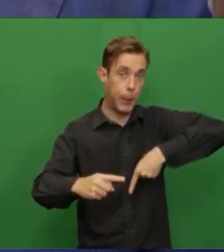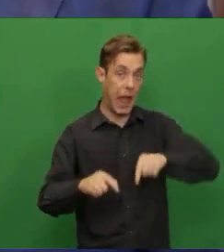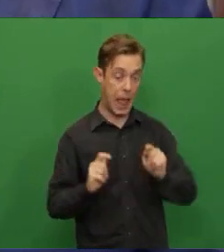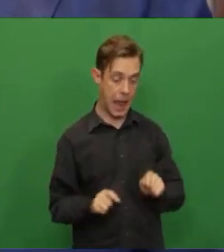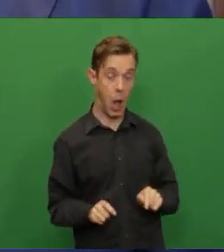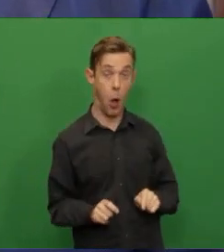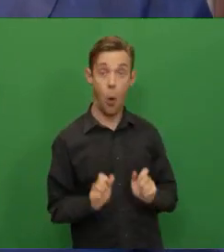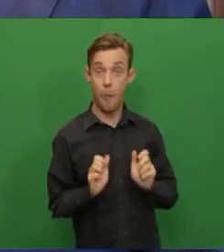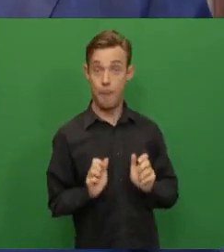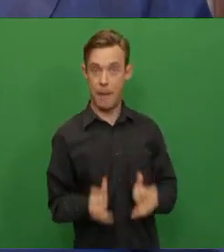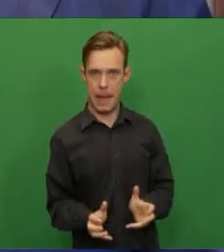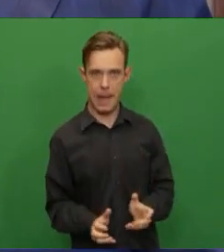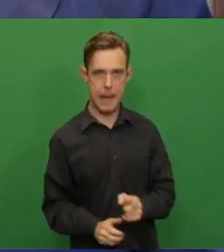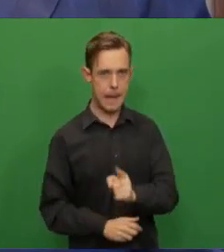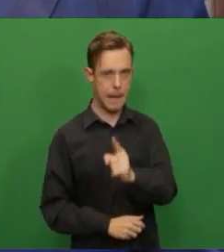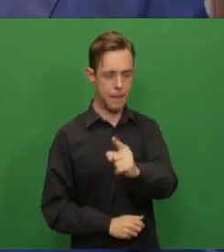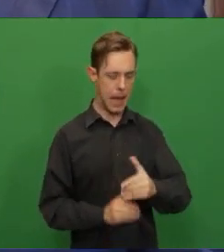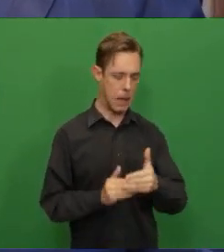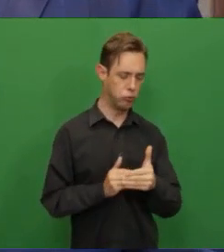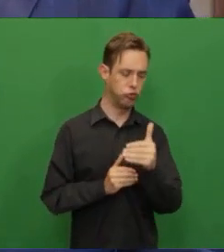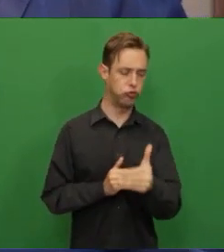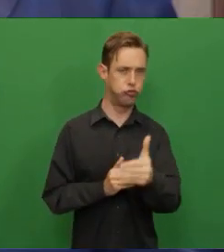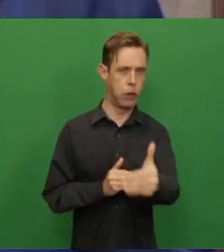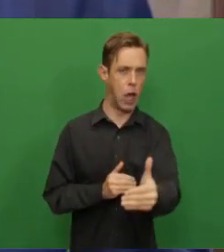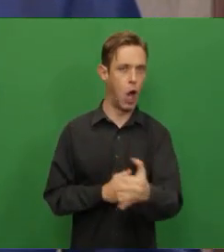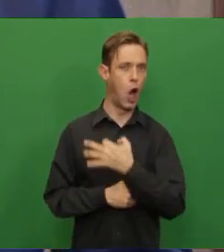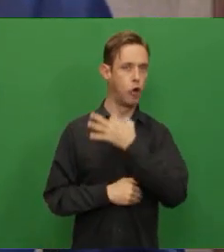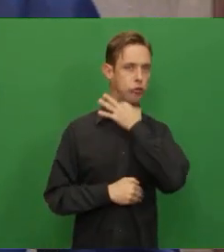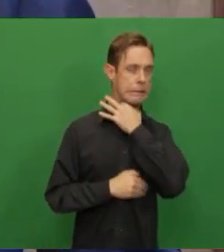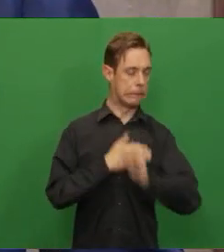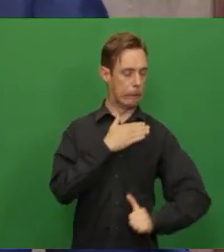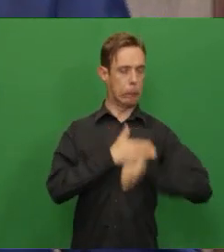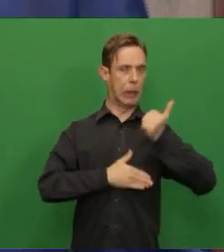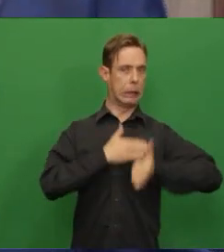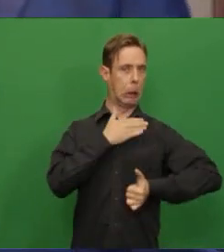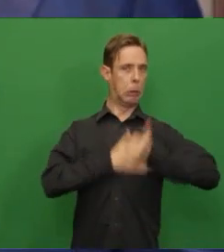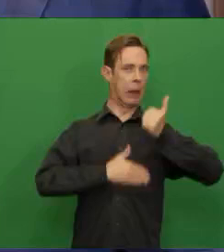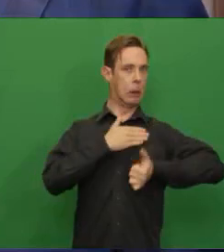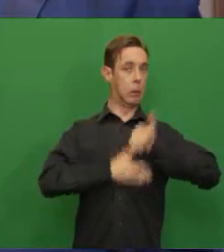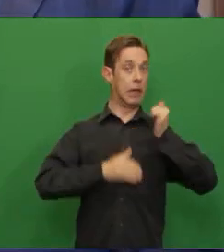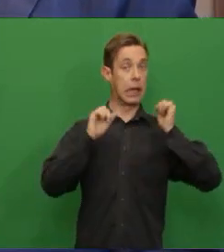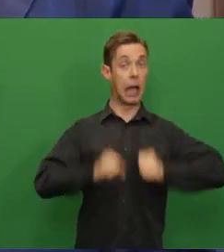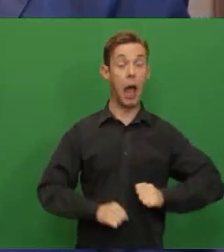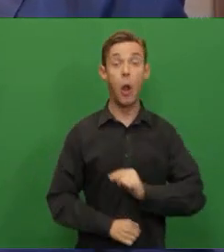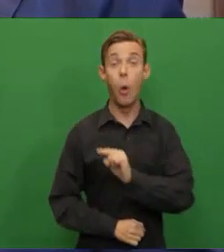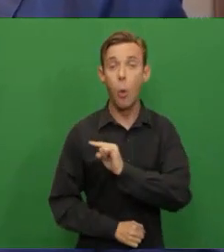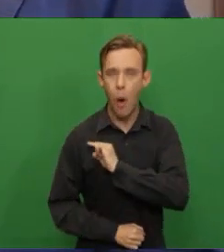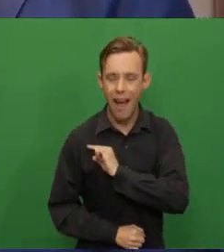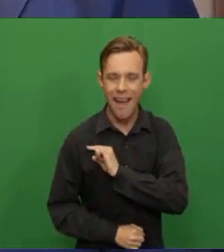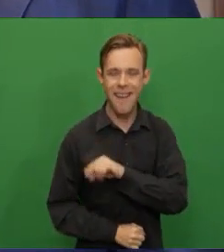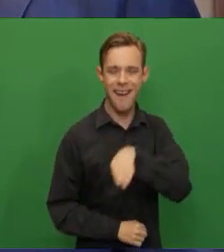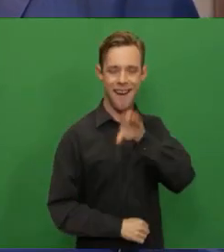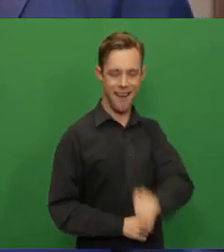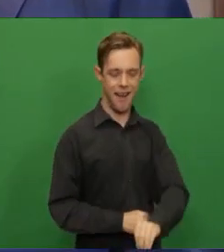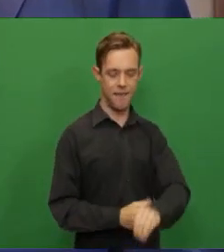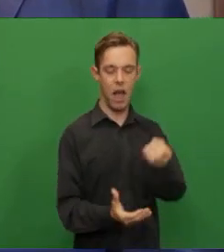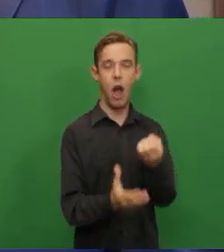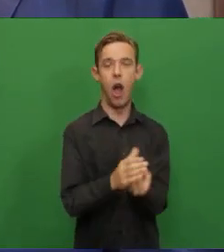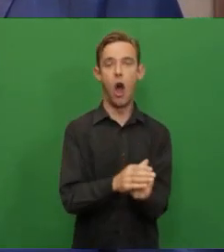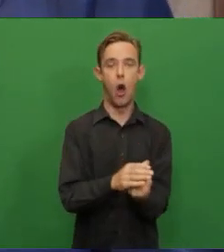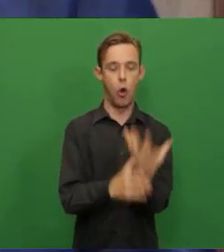However, medium-term risks are tilted to the downside due to less synchronized